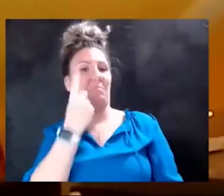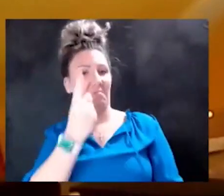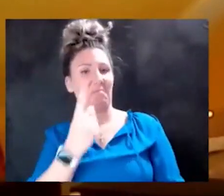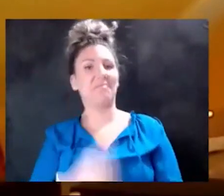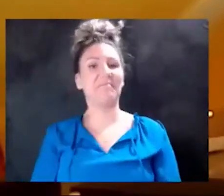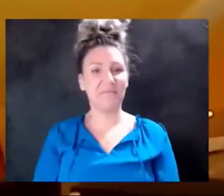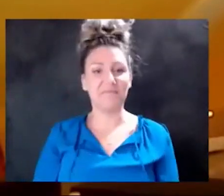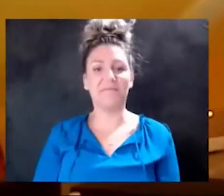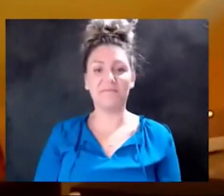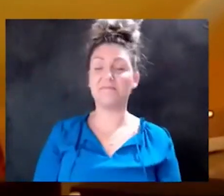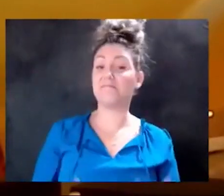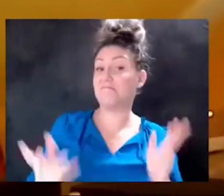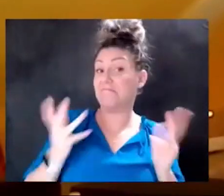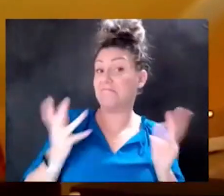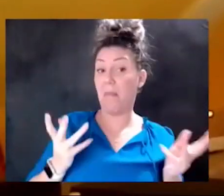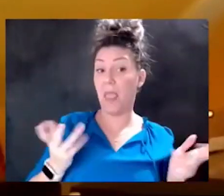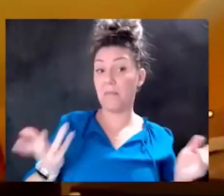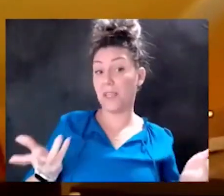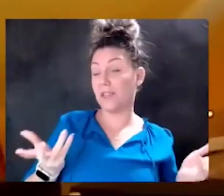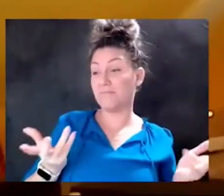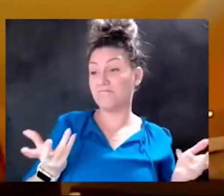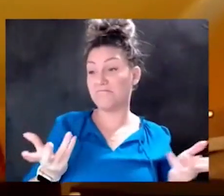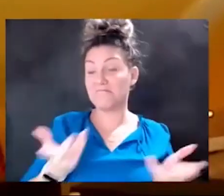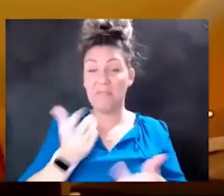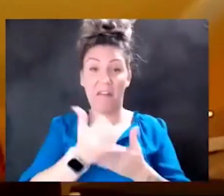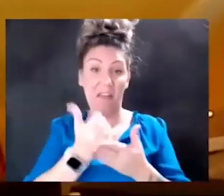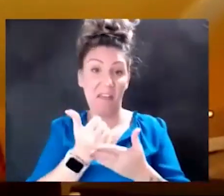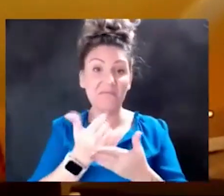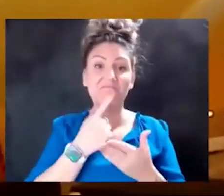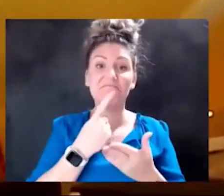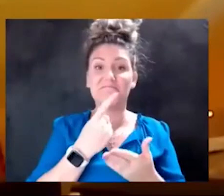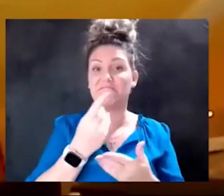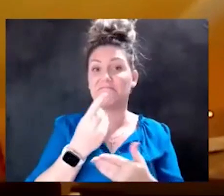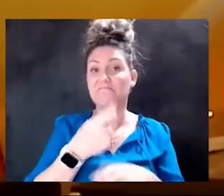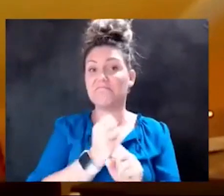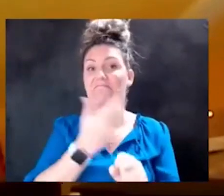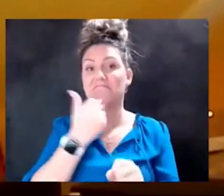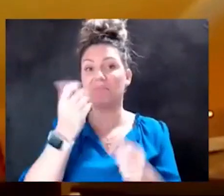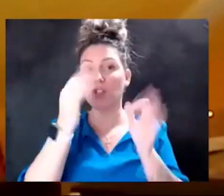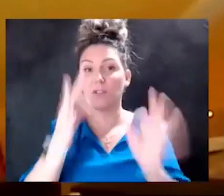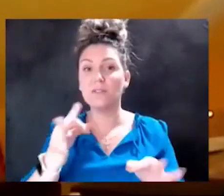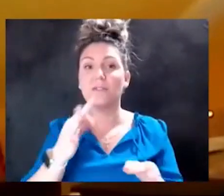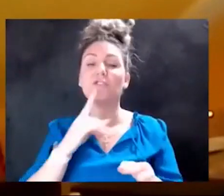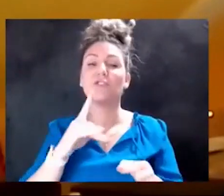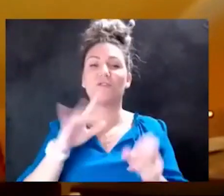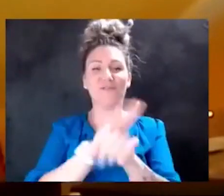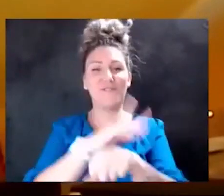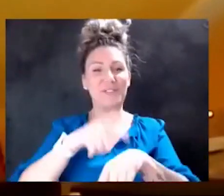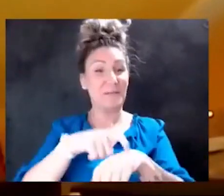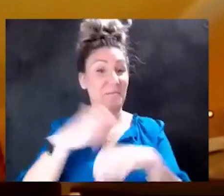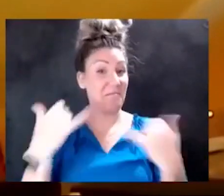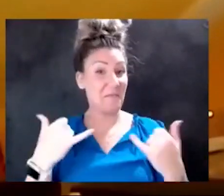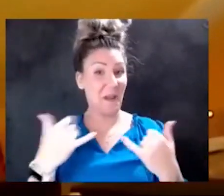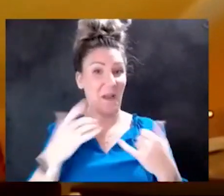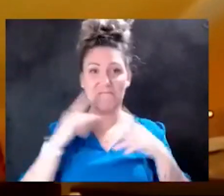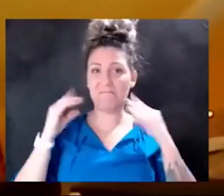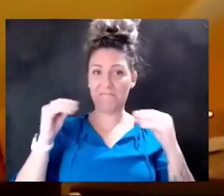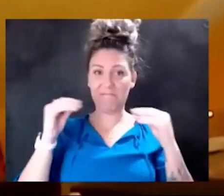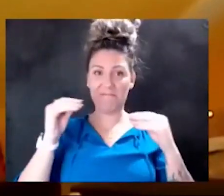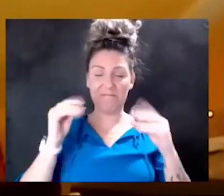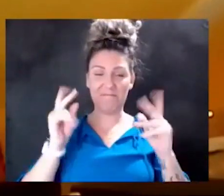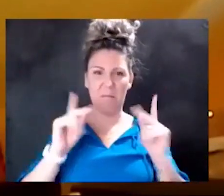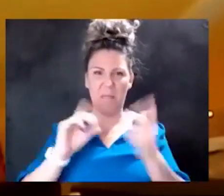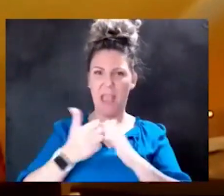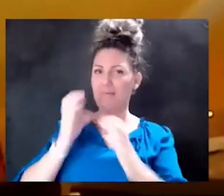we can cause them to make better decisions about their lives. So that's what I do full time now. I teach people how to communicate their